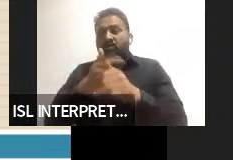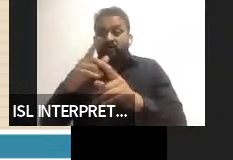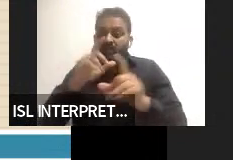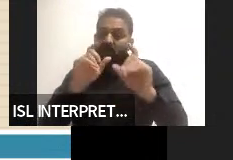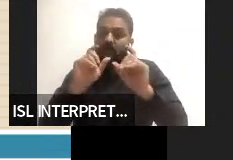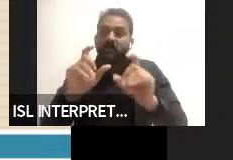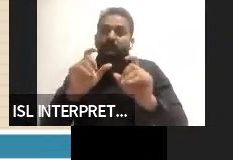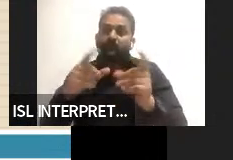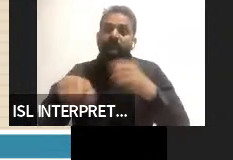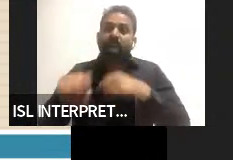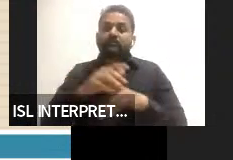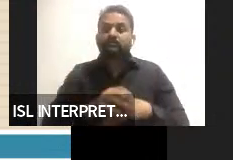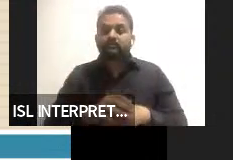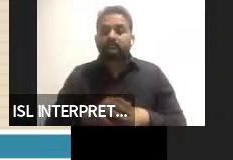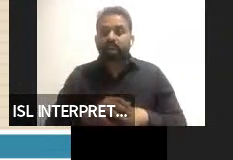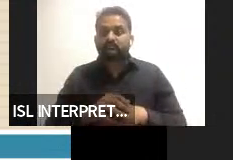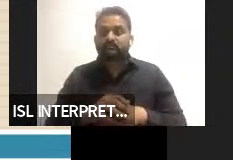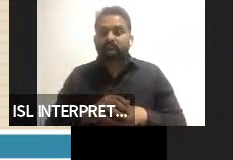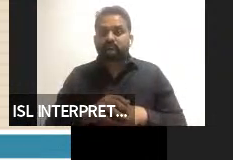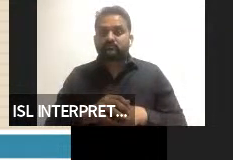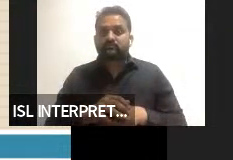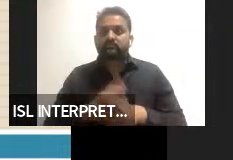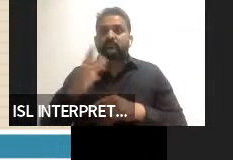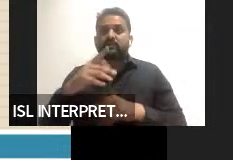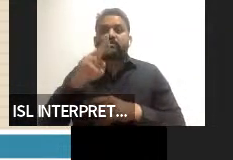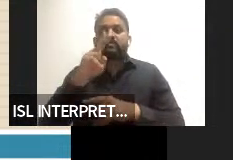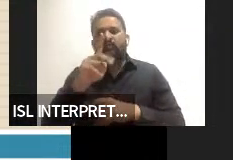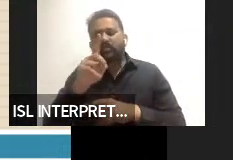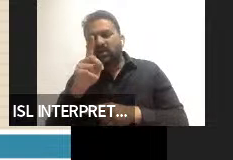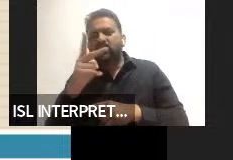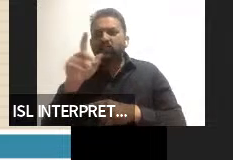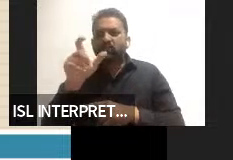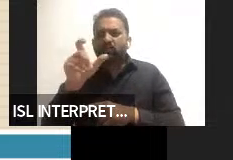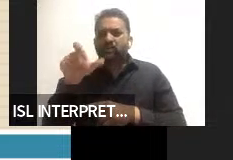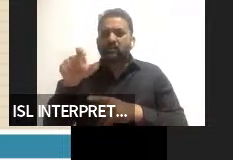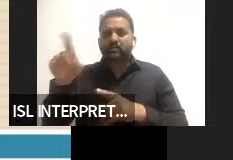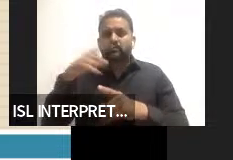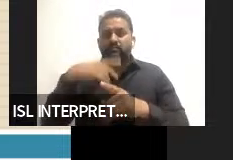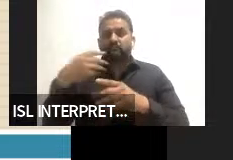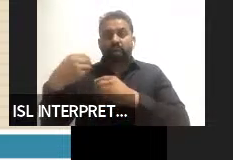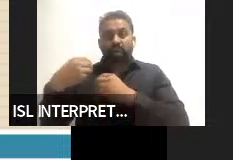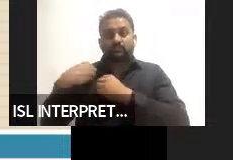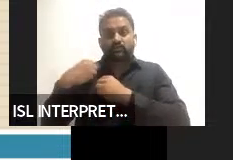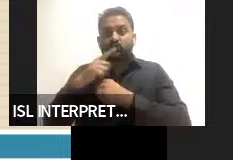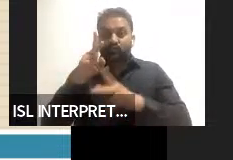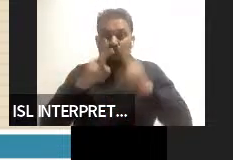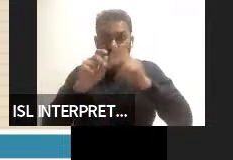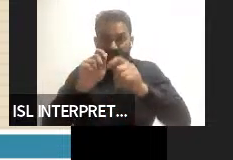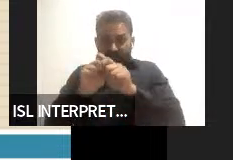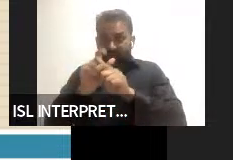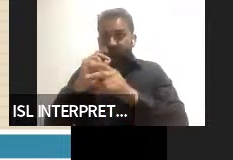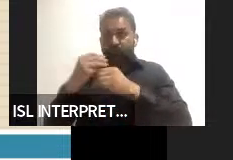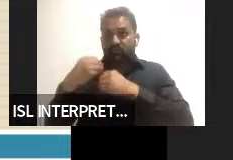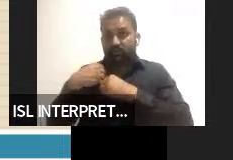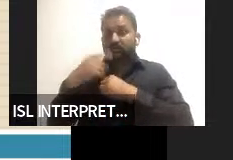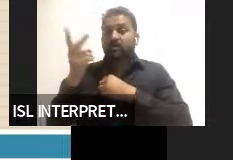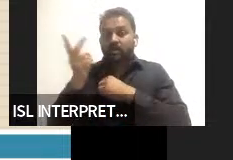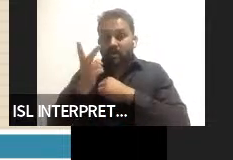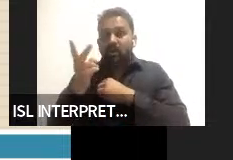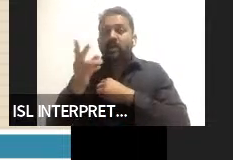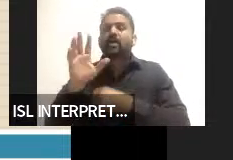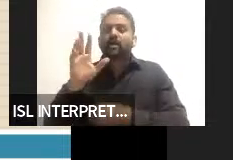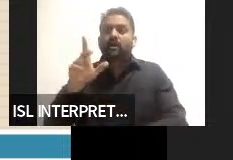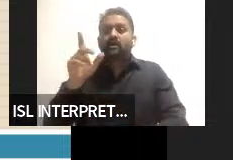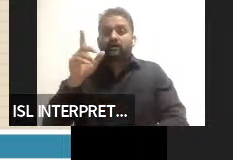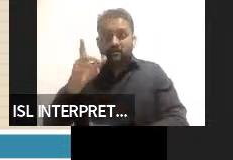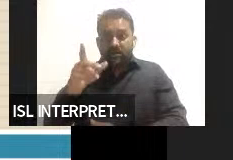that. And 1 or 2 people who are taking the charge of doing the editing, they should be doing editing from